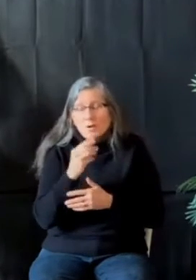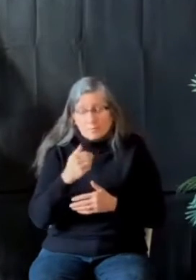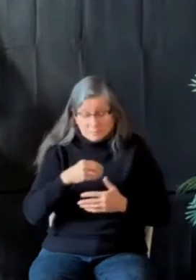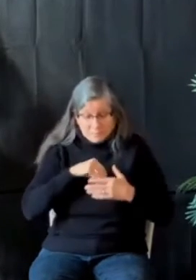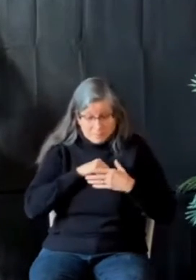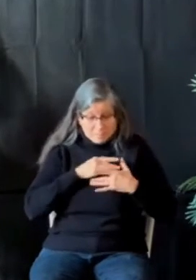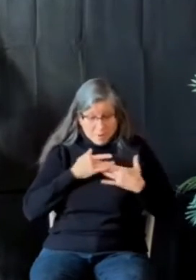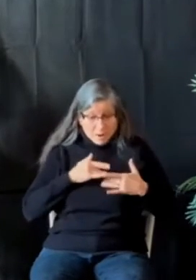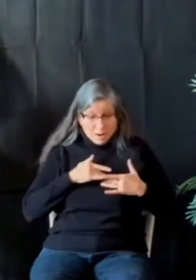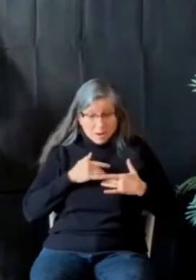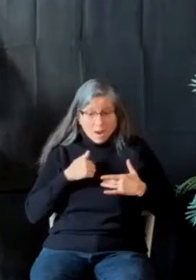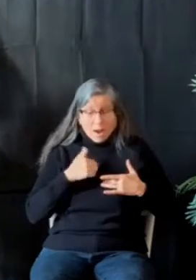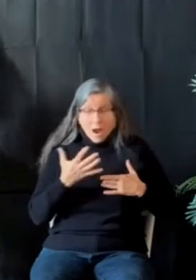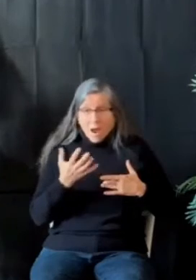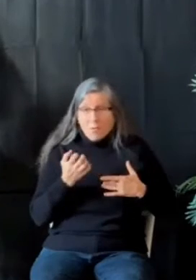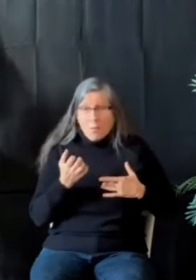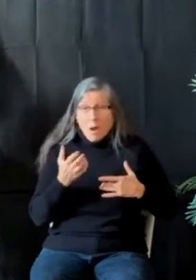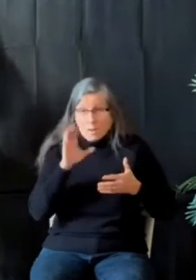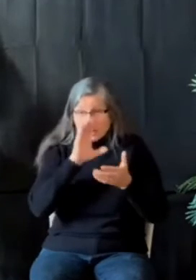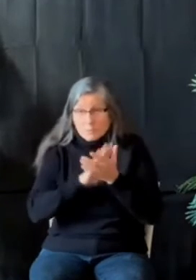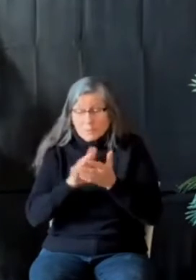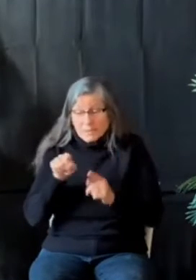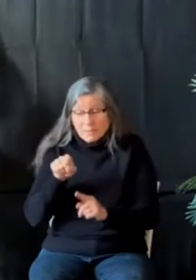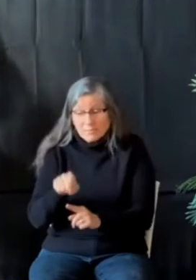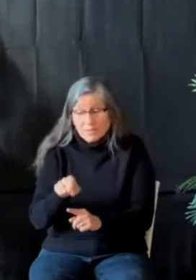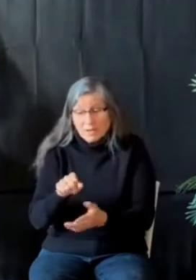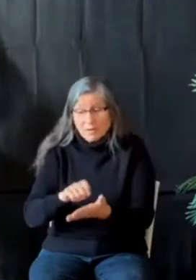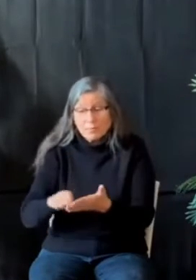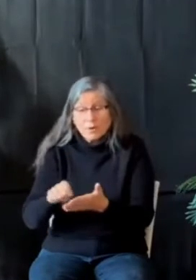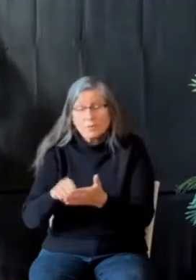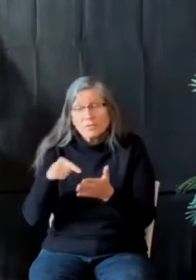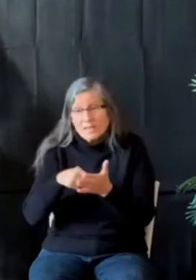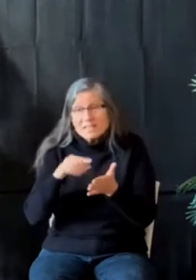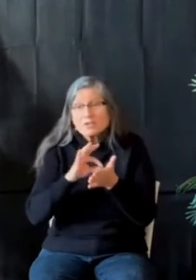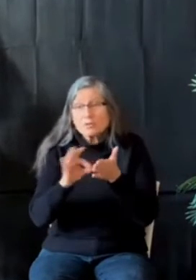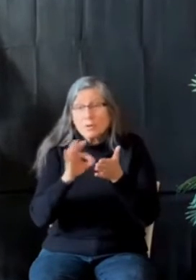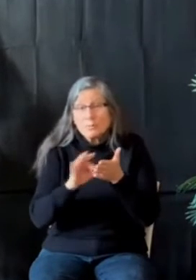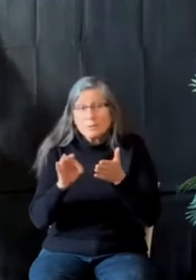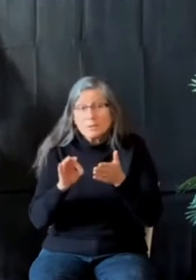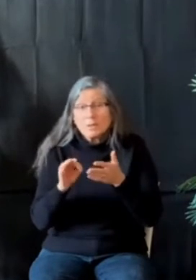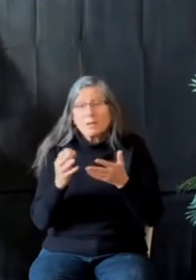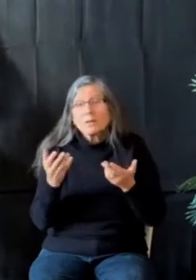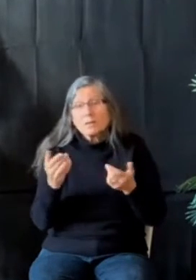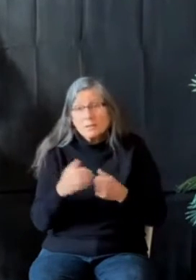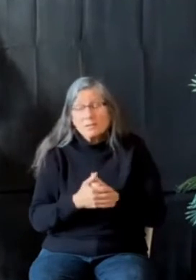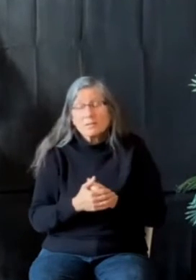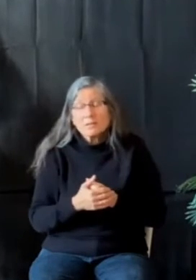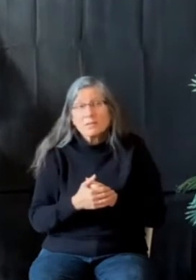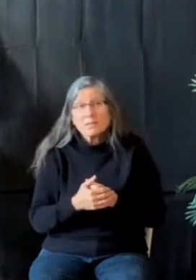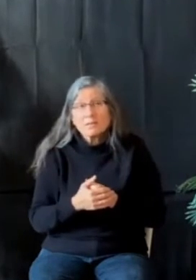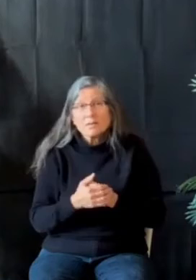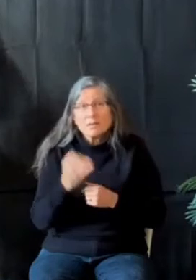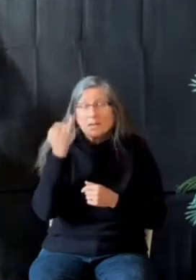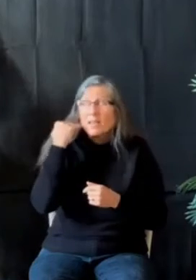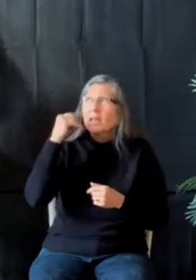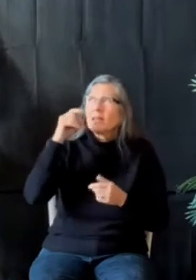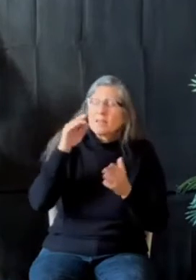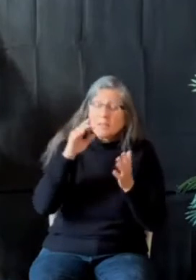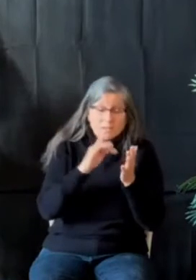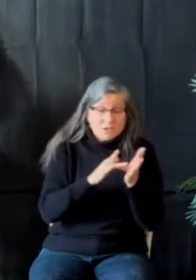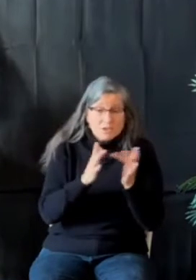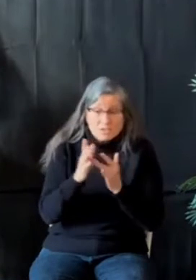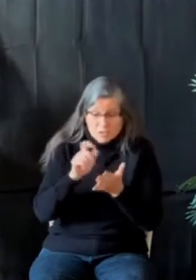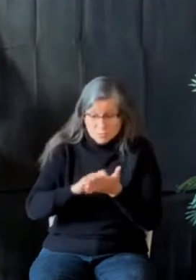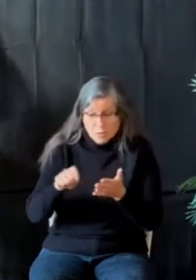my heart, want to believe that Jesus wrote this verse of Scripture. They were the ones who knew the Word of God. If He wrote this verse of